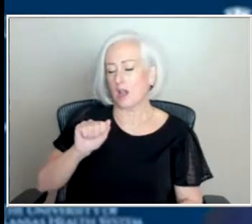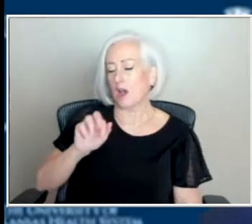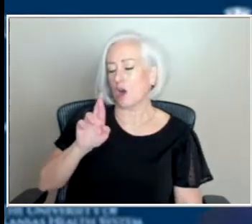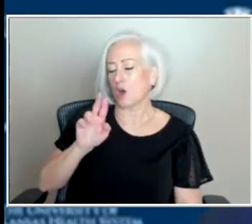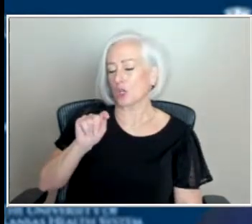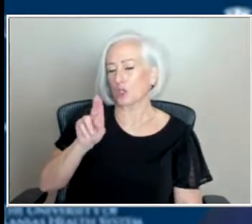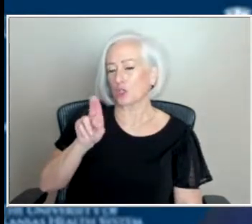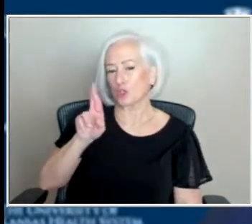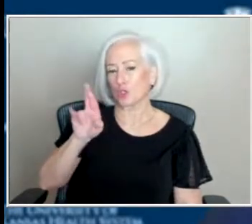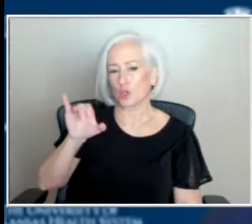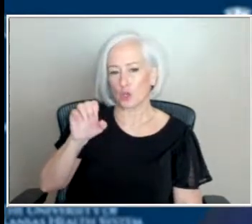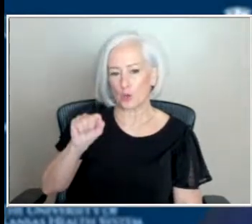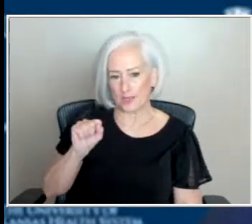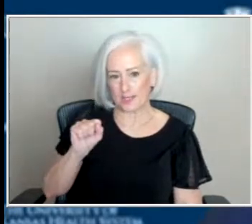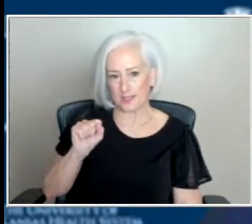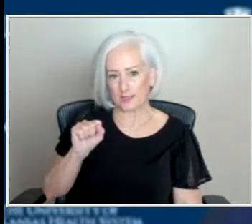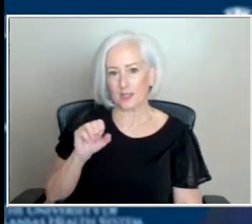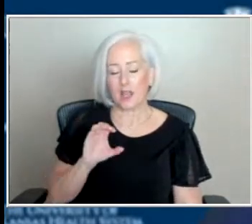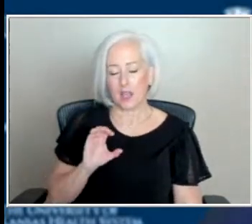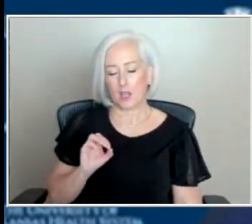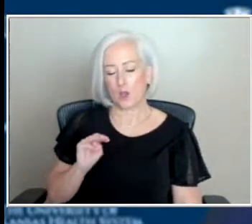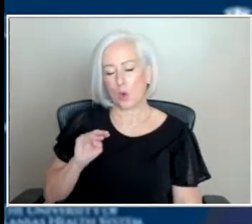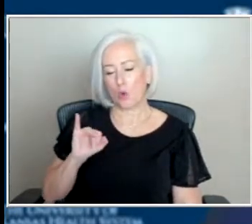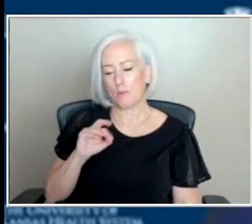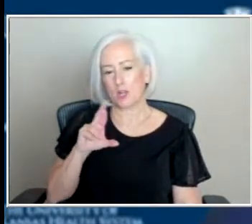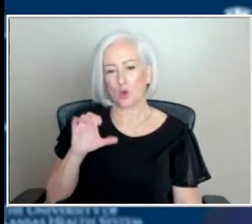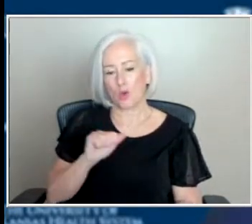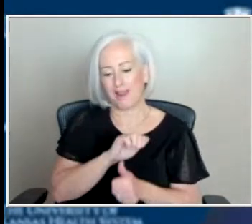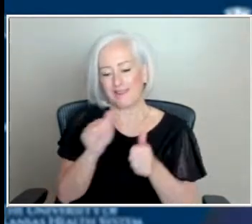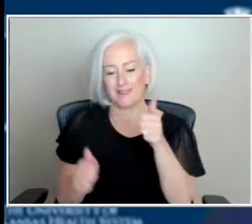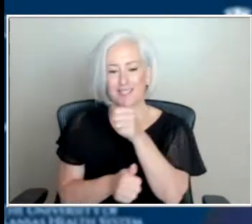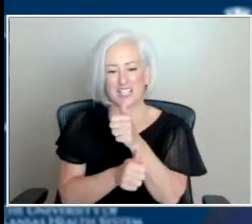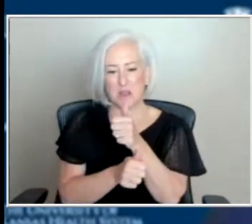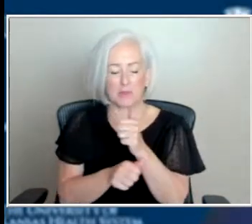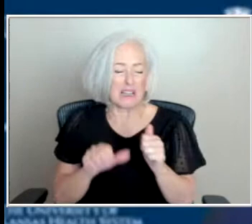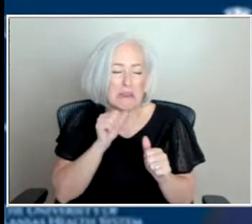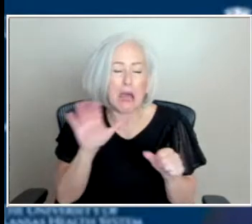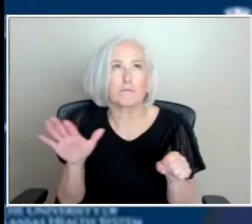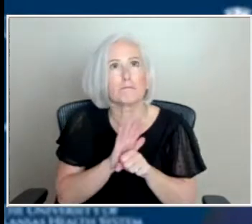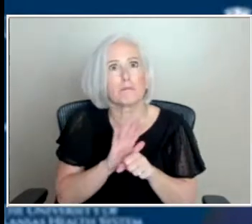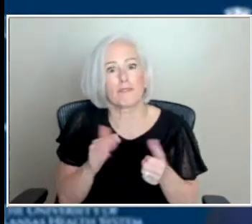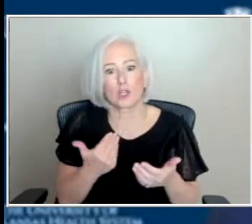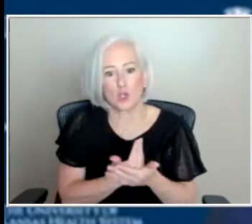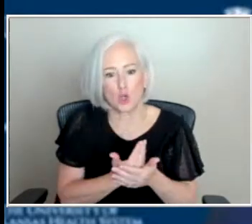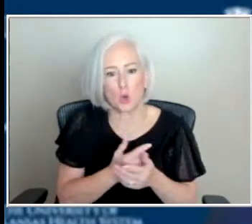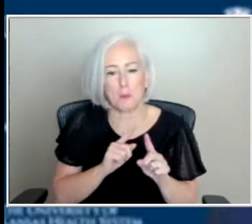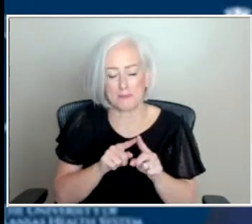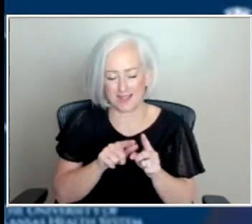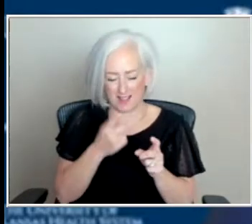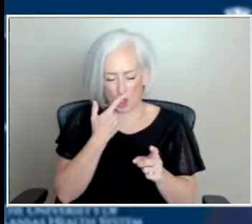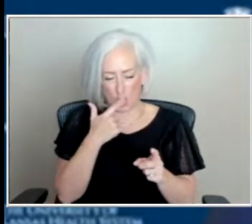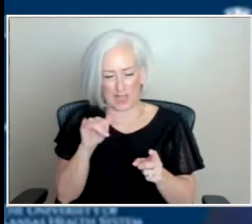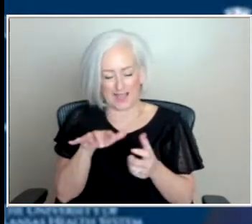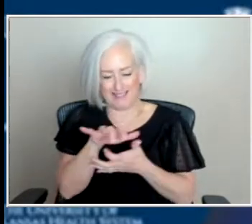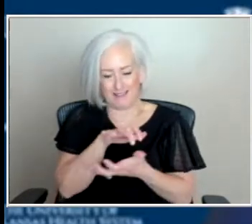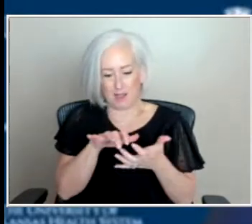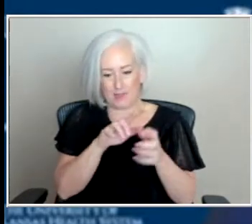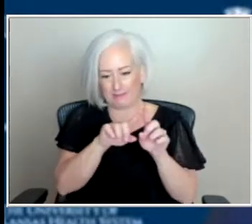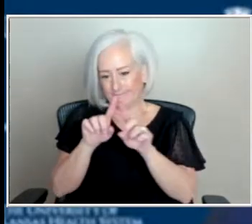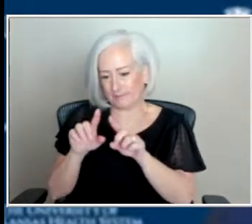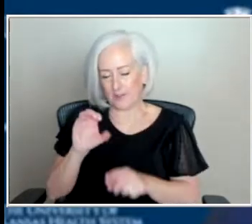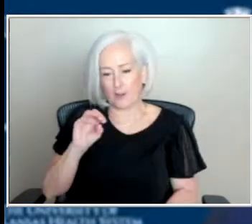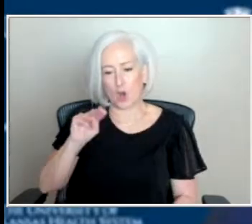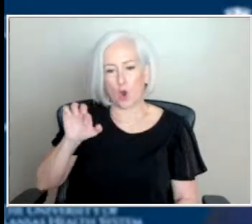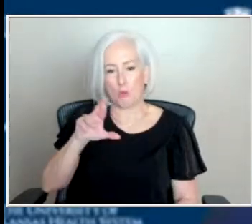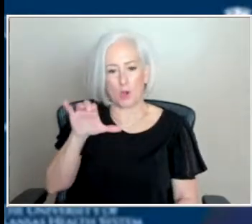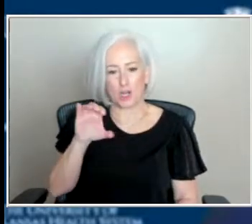Omicron sublineage again. So nothing totally new. It seems to be a combination of a couple different other Omicron